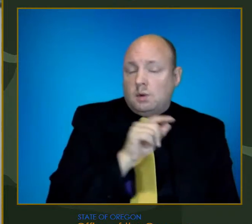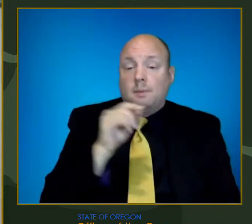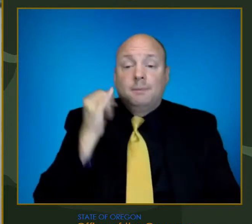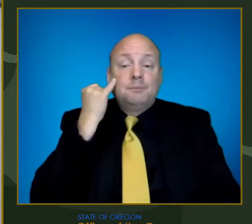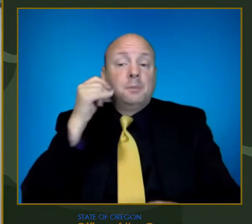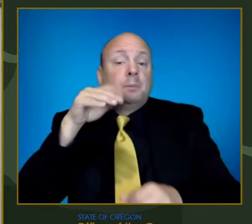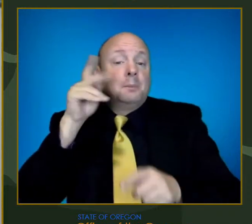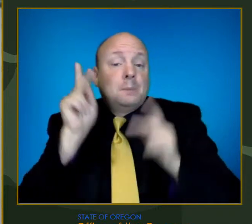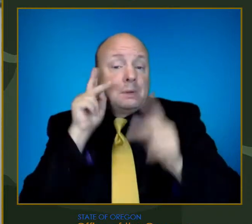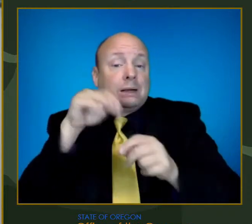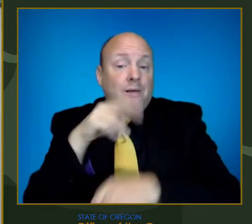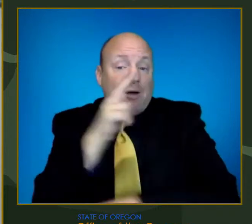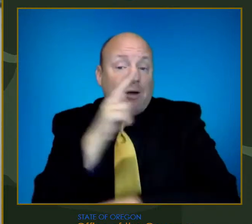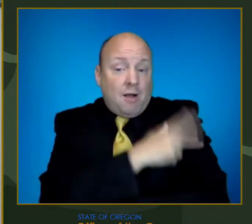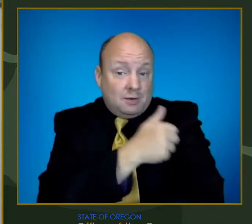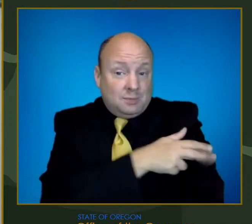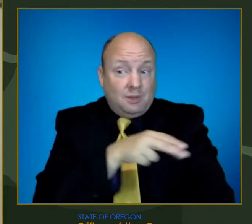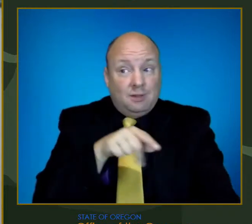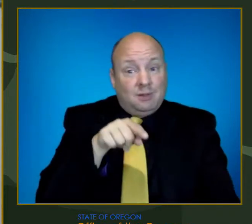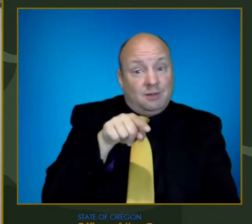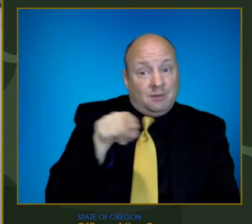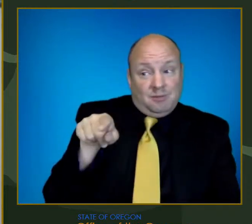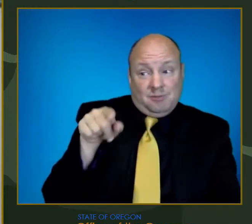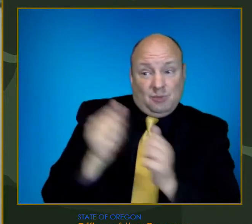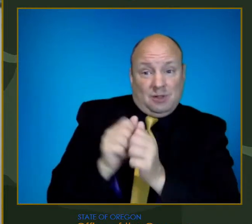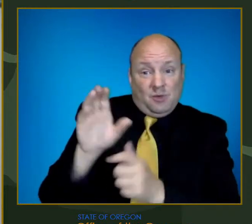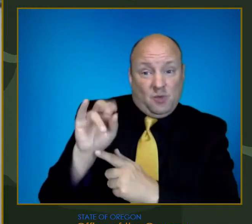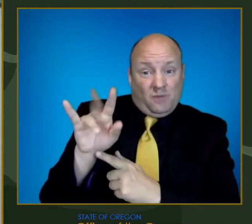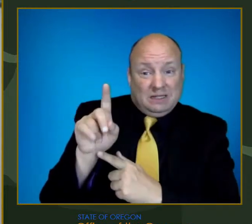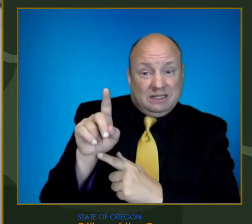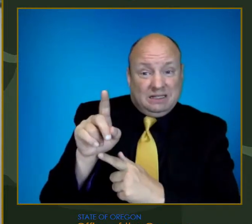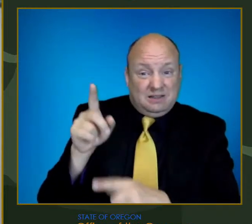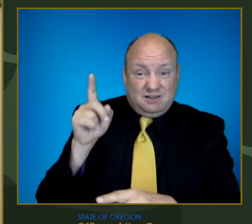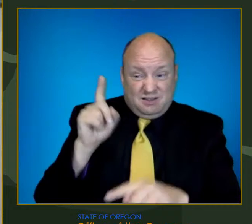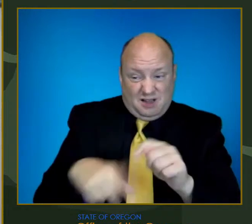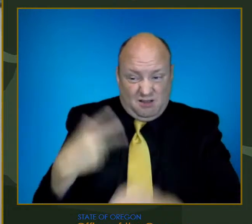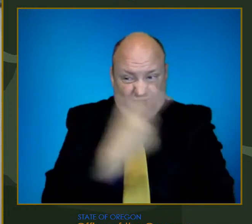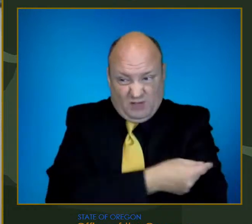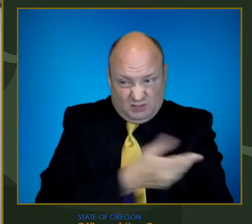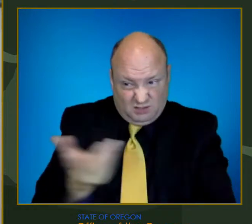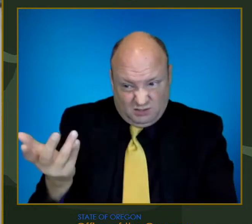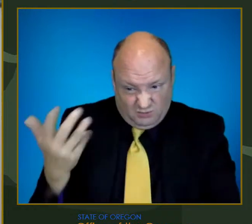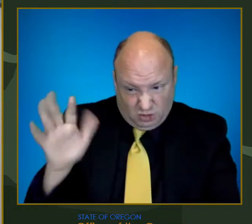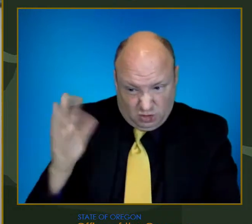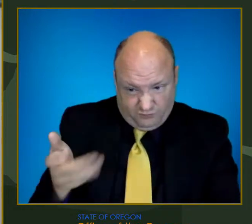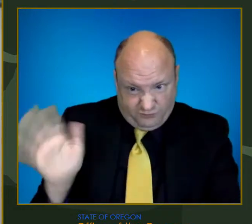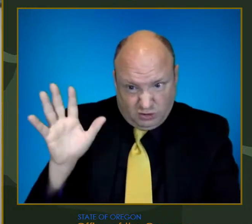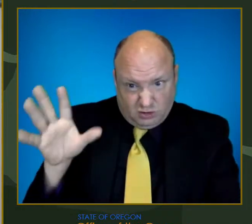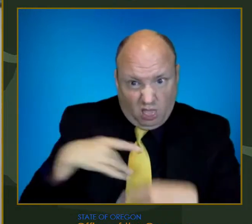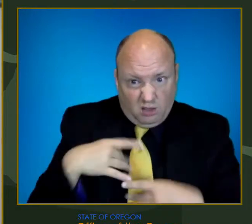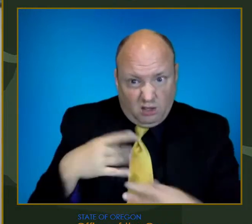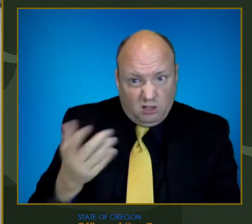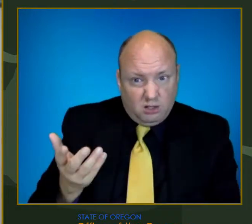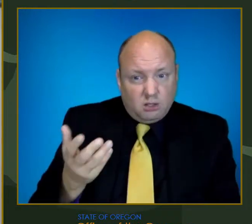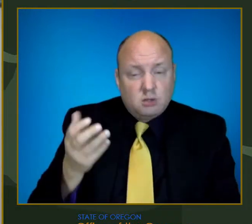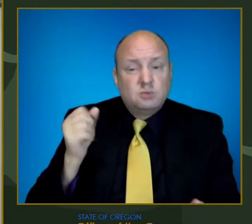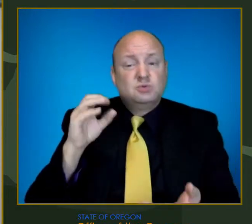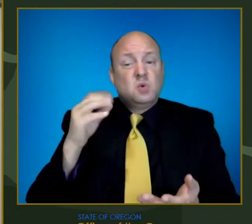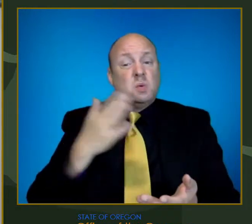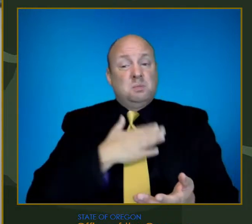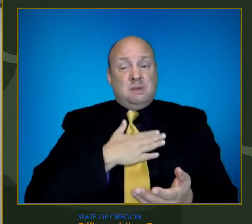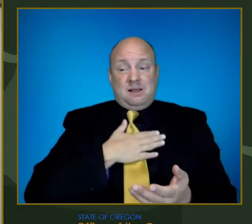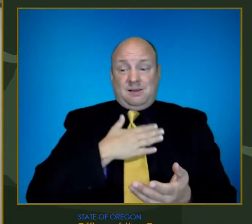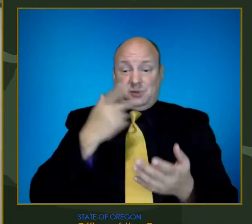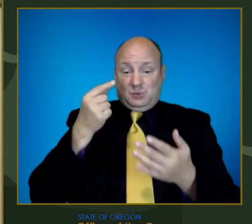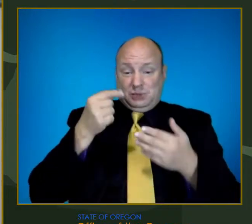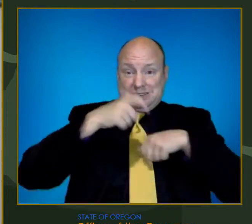are with COVID are unvaccinated. So while the deadline isn't for several weeks, we continue